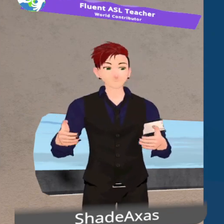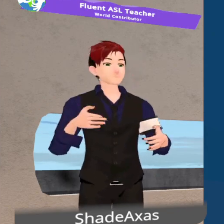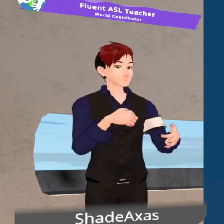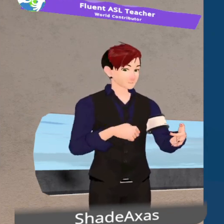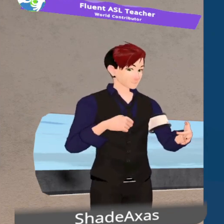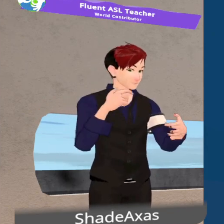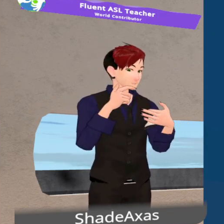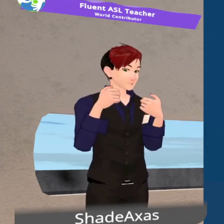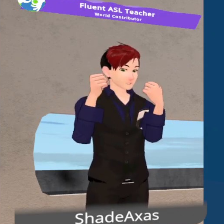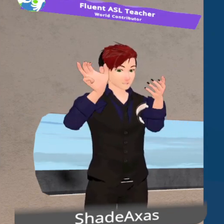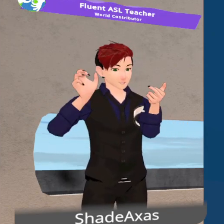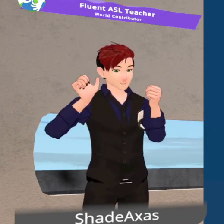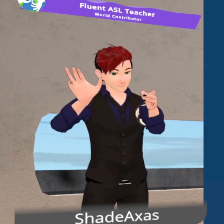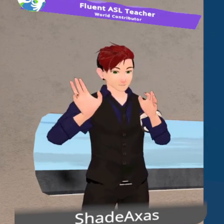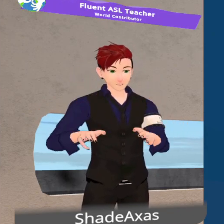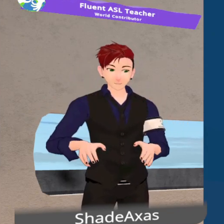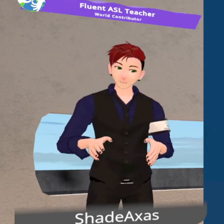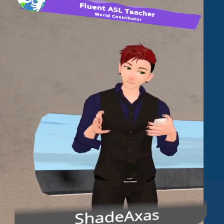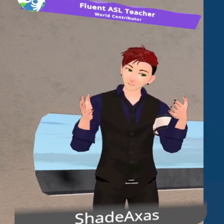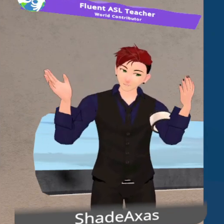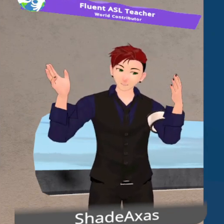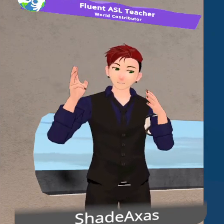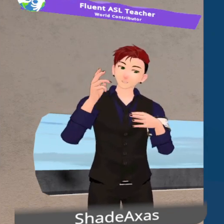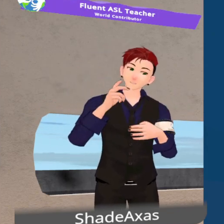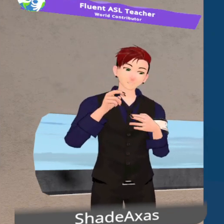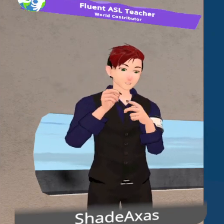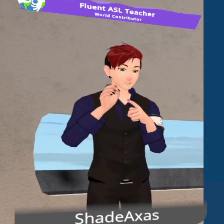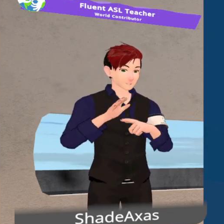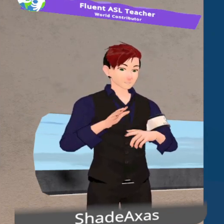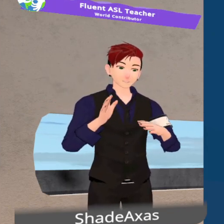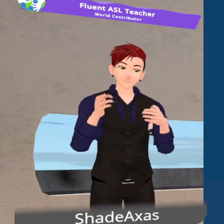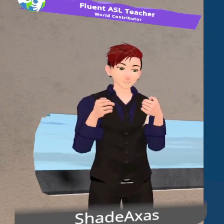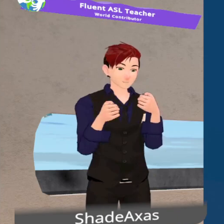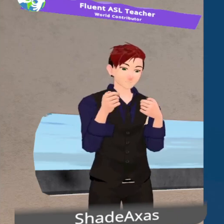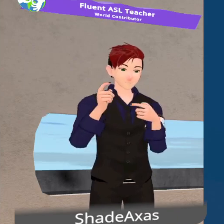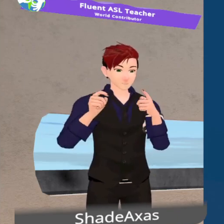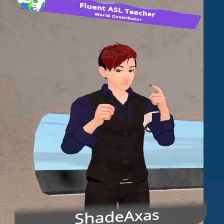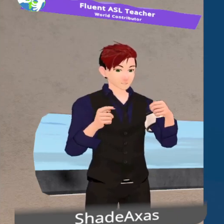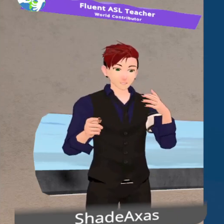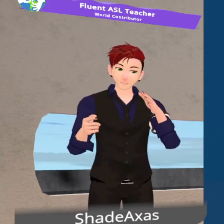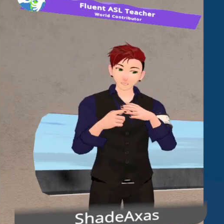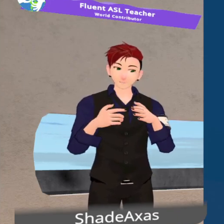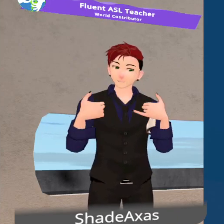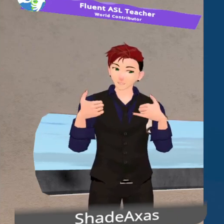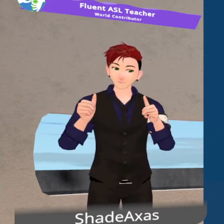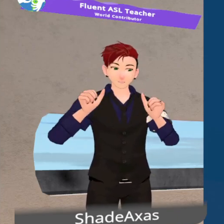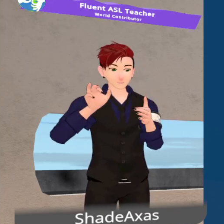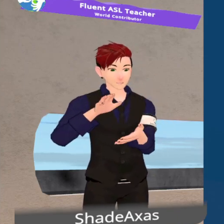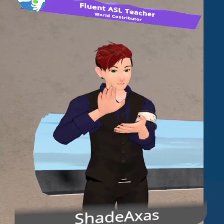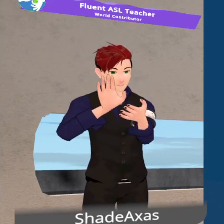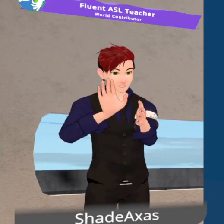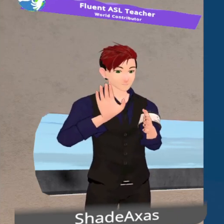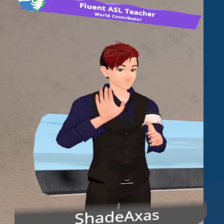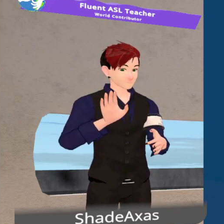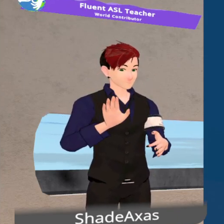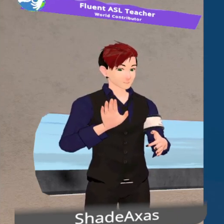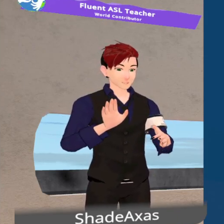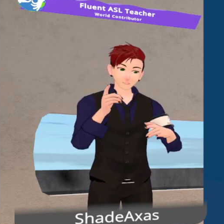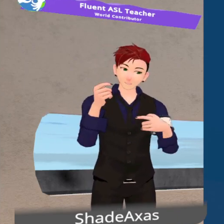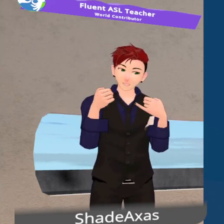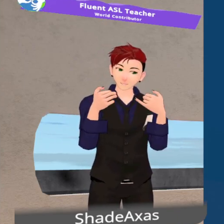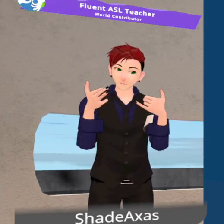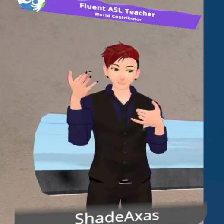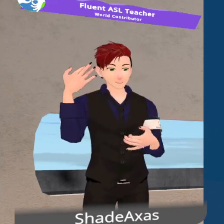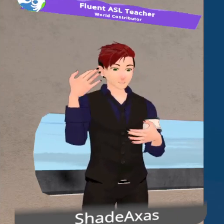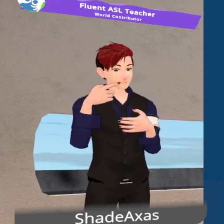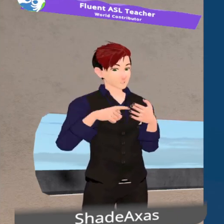Cool. Sorry for giving all the heavy stuff. This is what freshman orientation is. Like I said, we have lots of questions pop up. We're trying to get